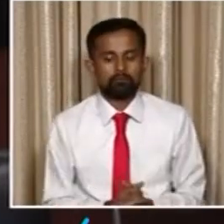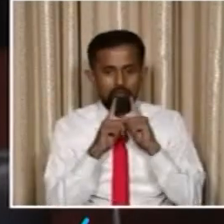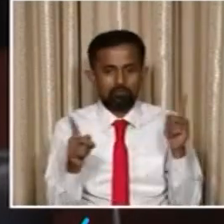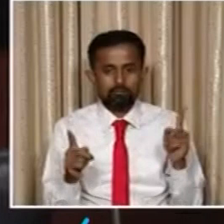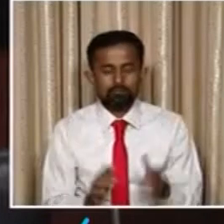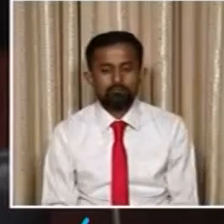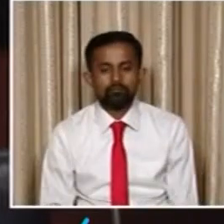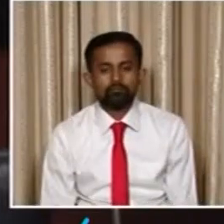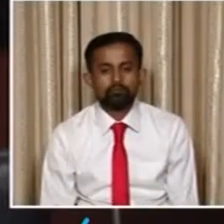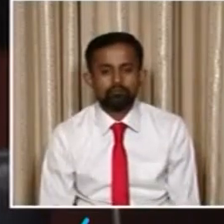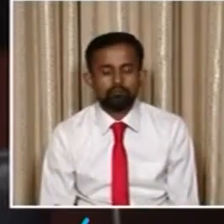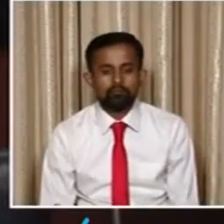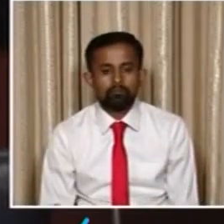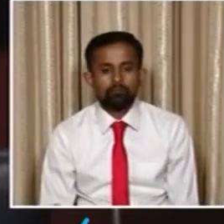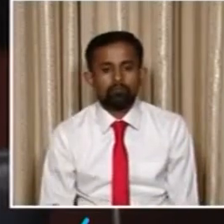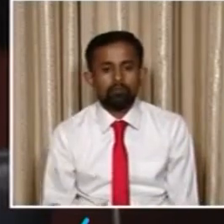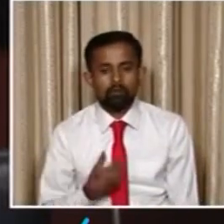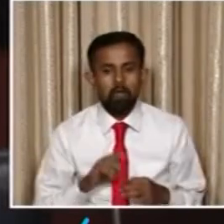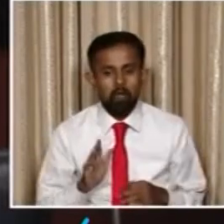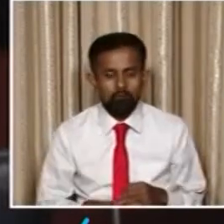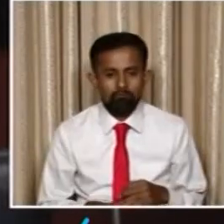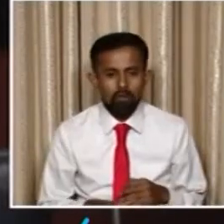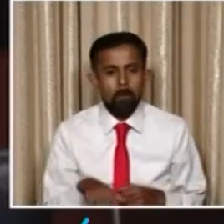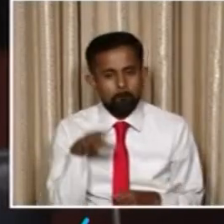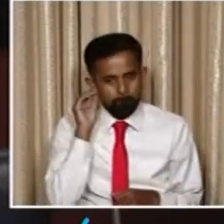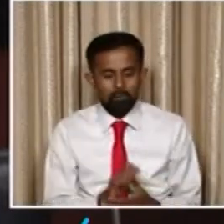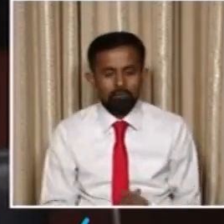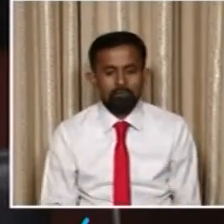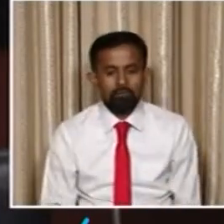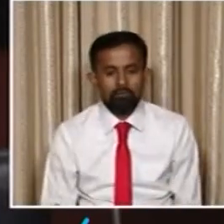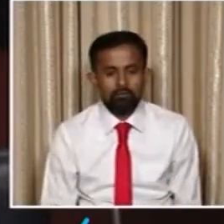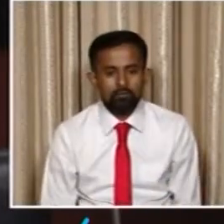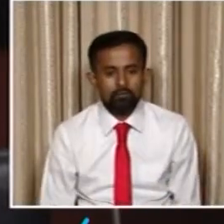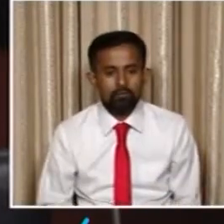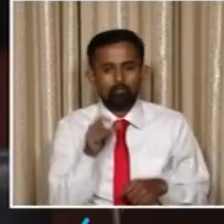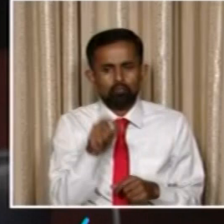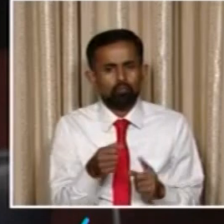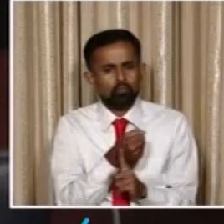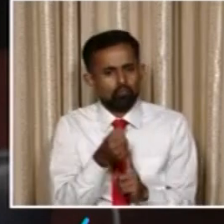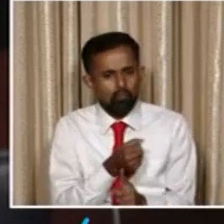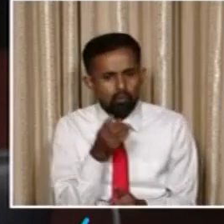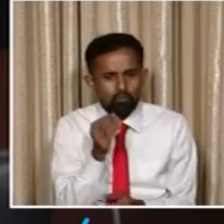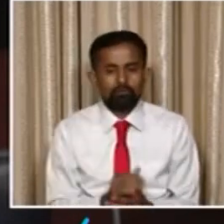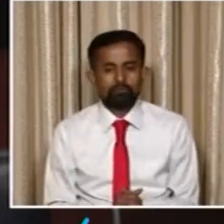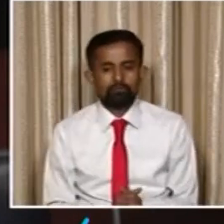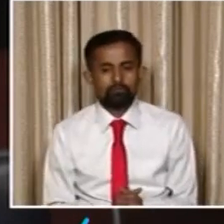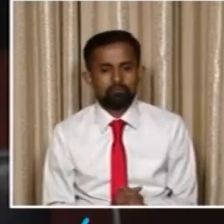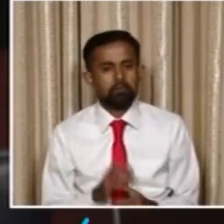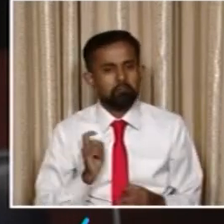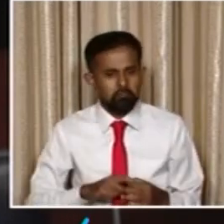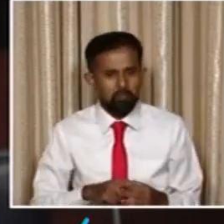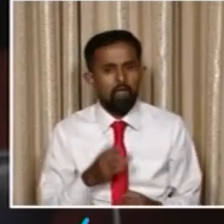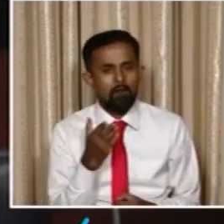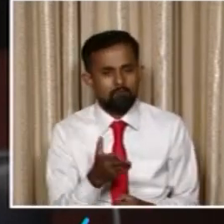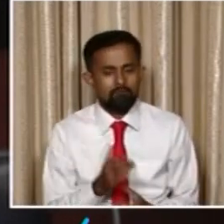involved in it. So we have a problem. We have to admit it. Politicians being involved, political interference. ignorance is a problem. Coaches have